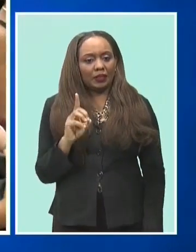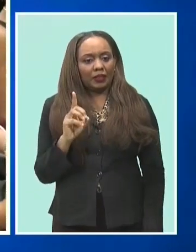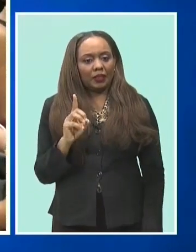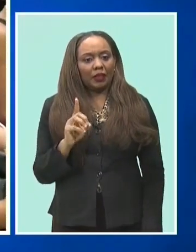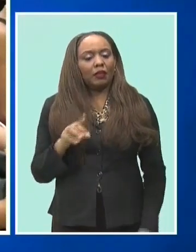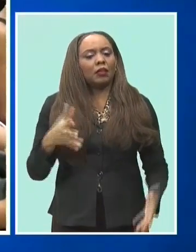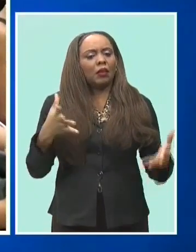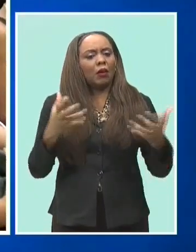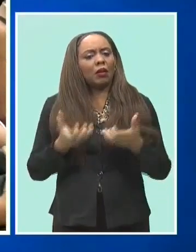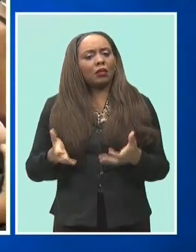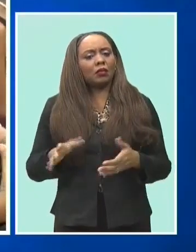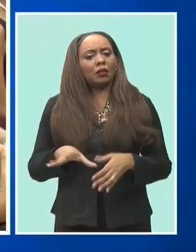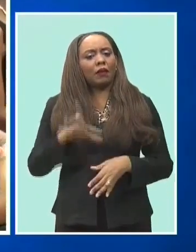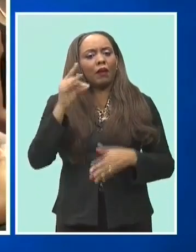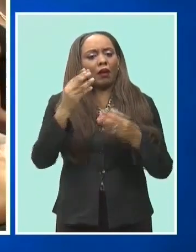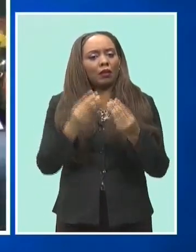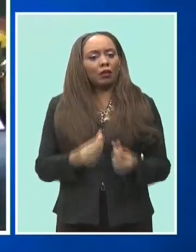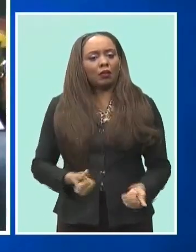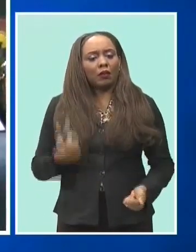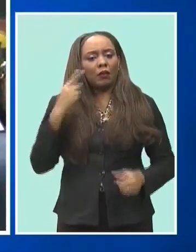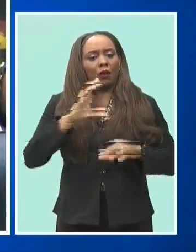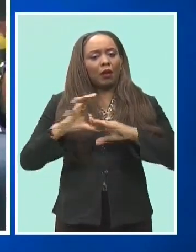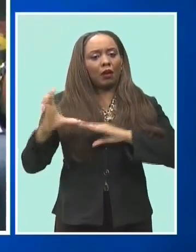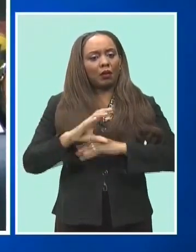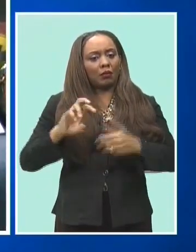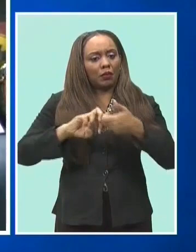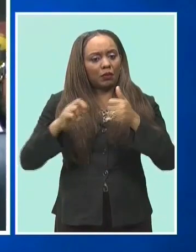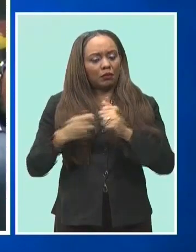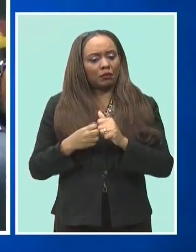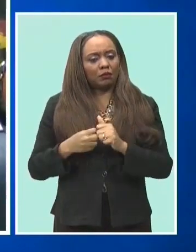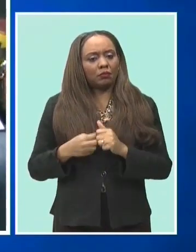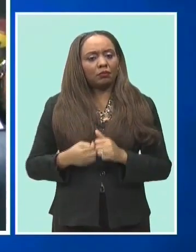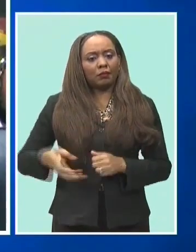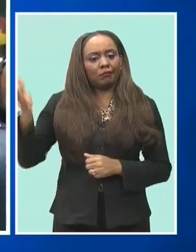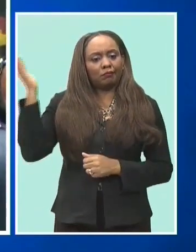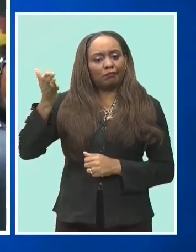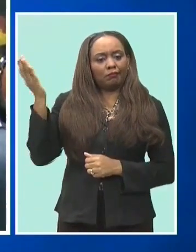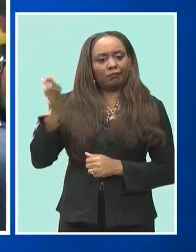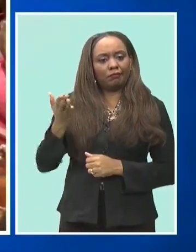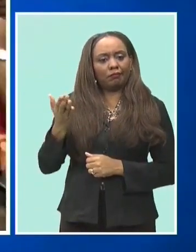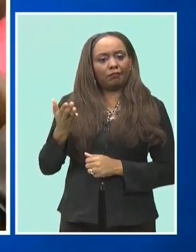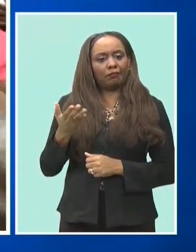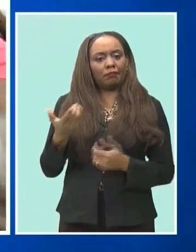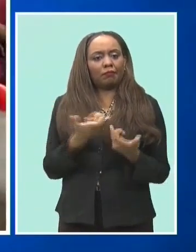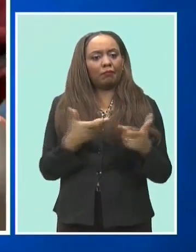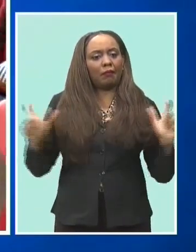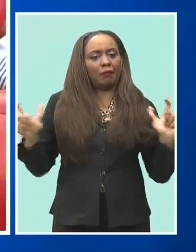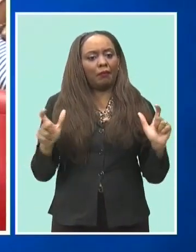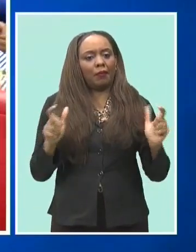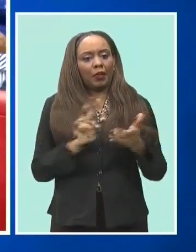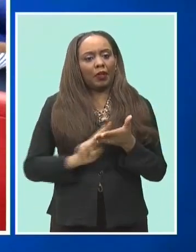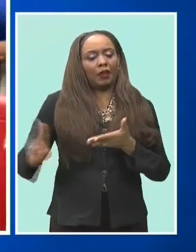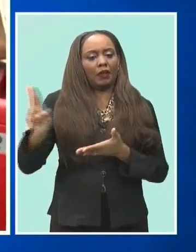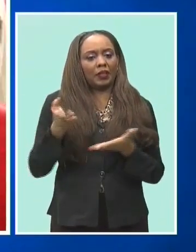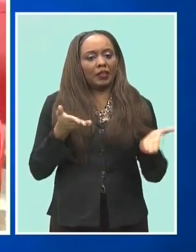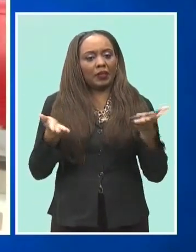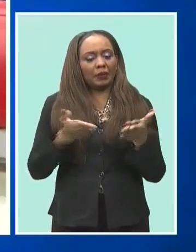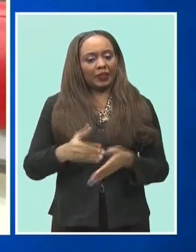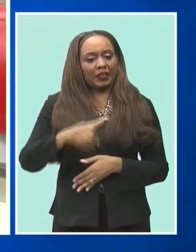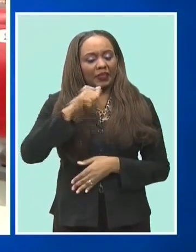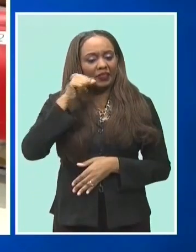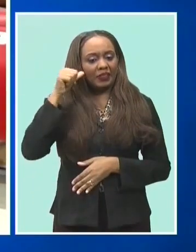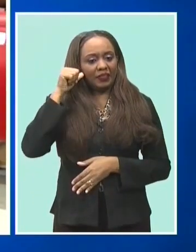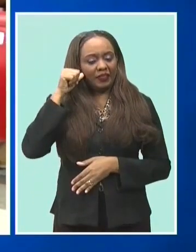ultimately find solutions to the Caribbean's problems. She made the call during the university's postgraduate orientation ceremony